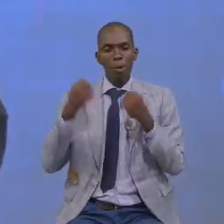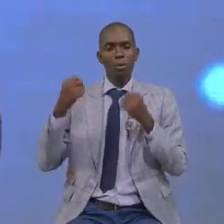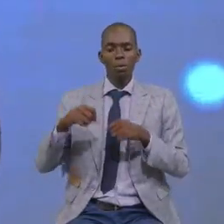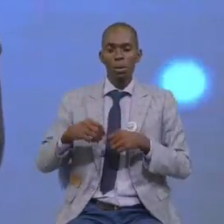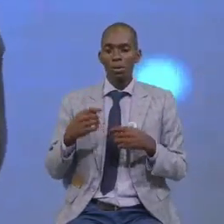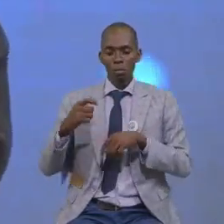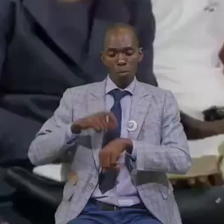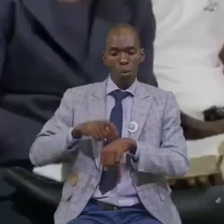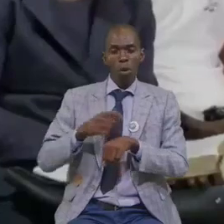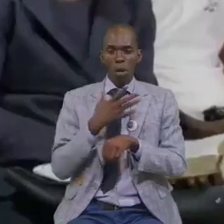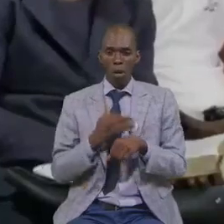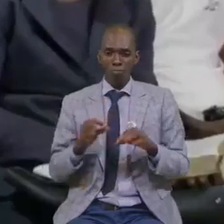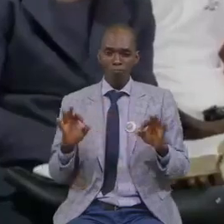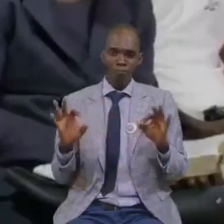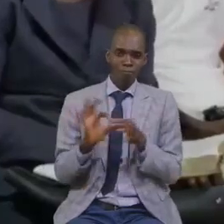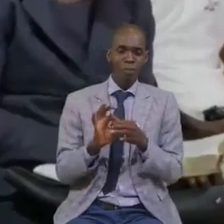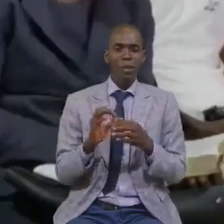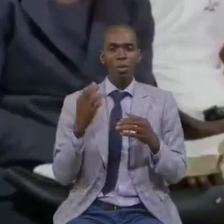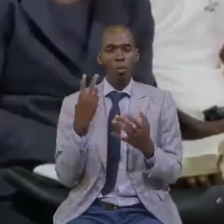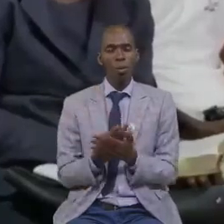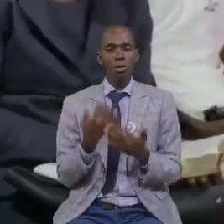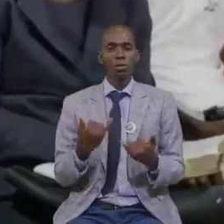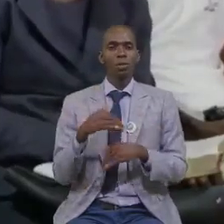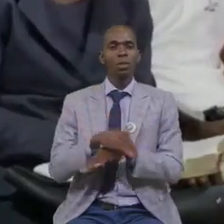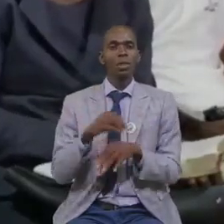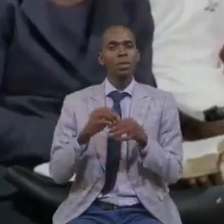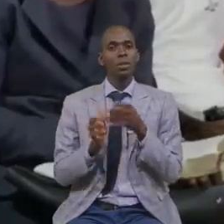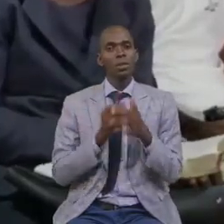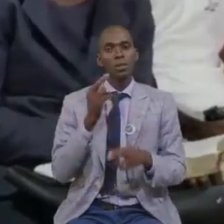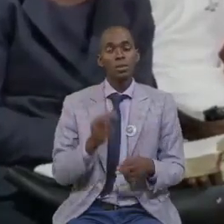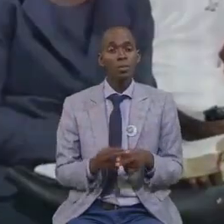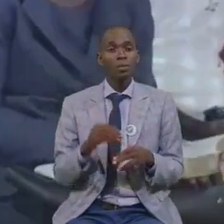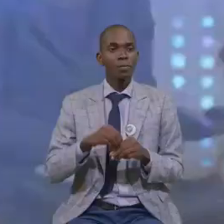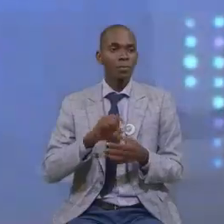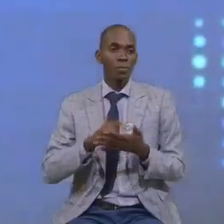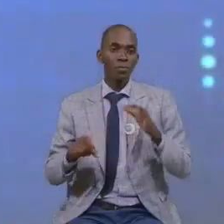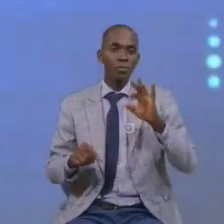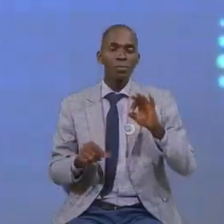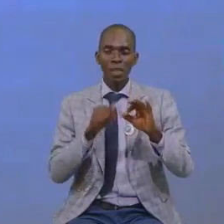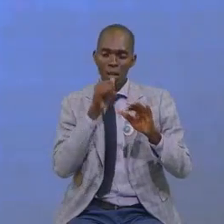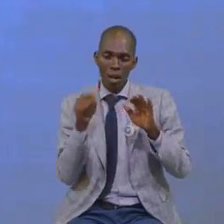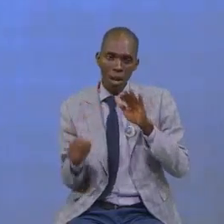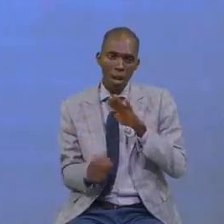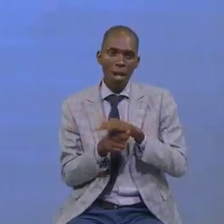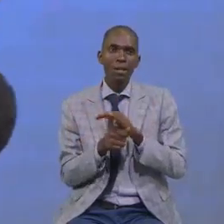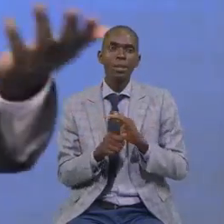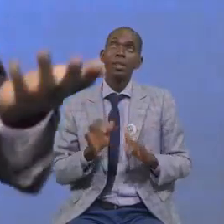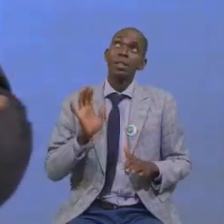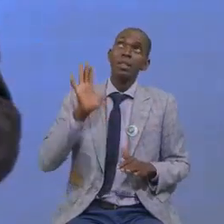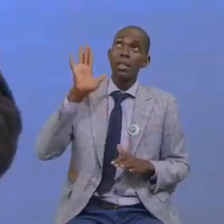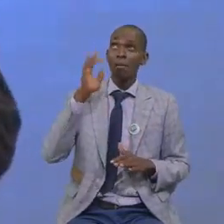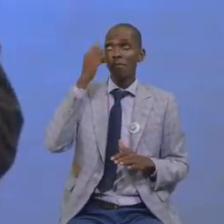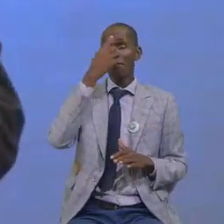in Jesus' name. In verse 9 says, hide thy face